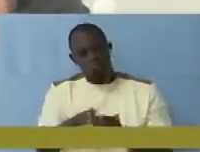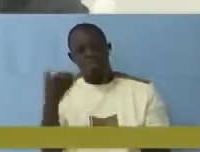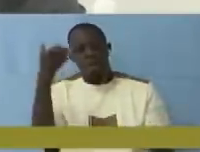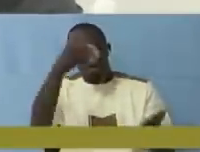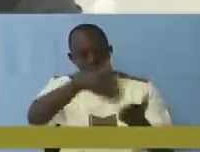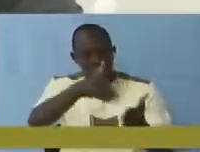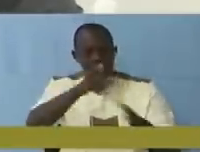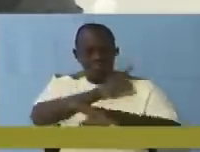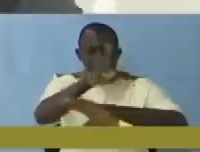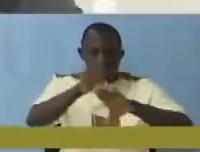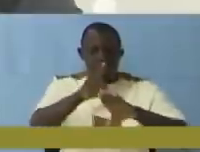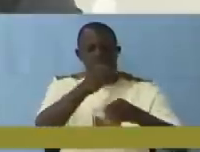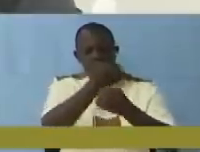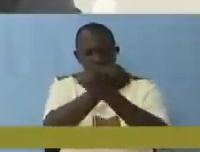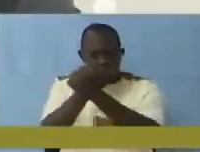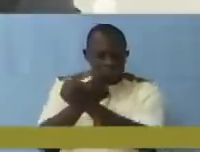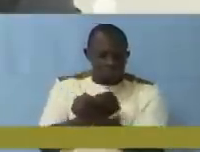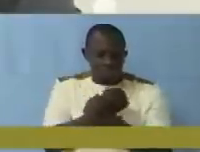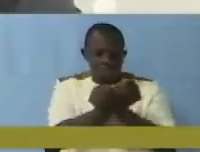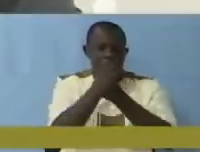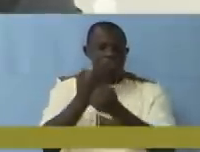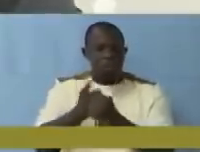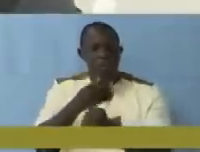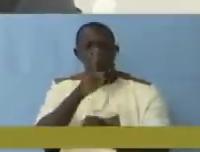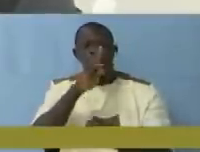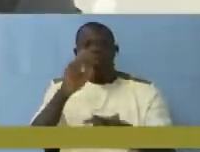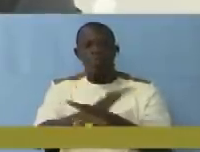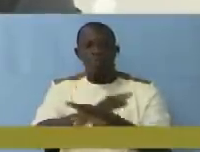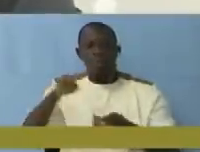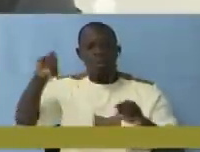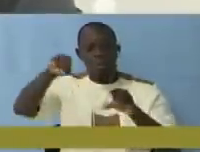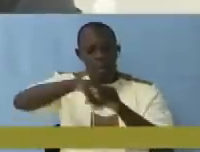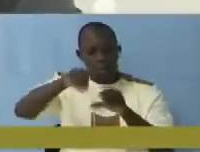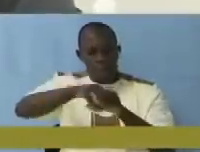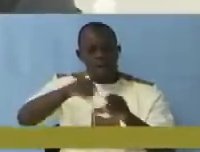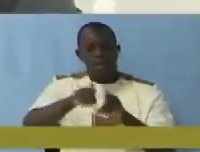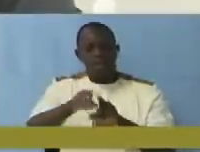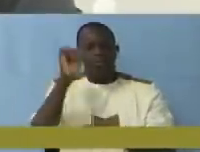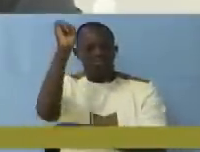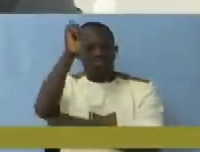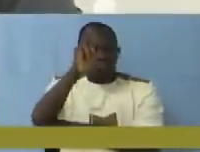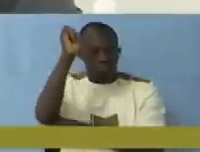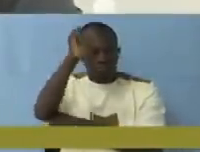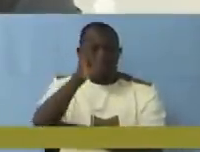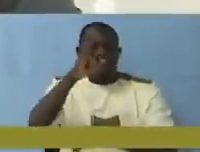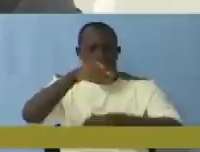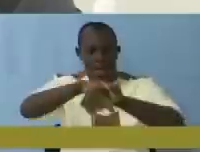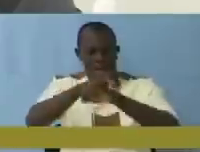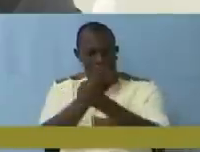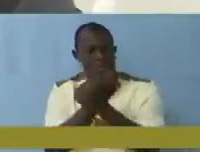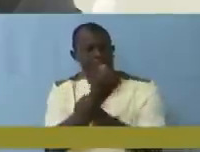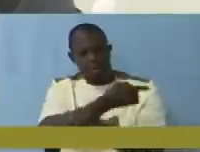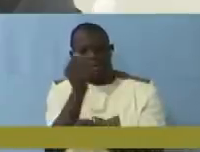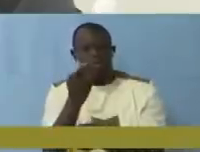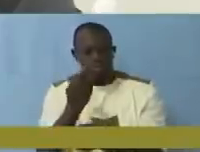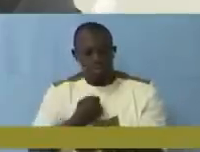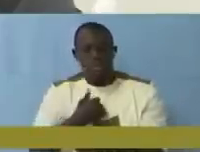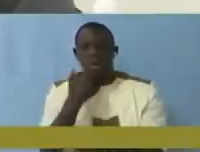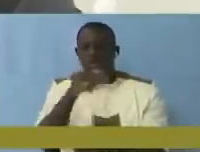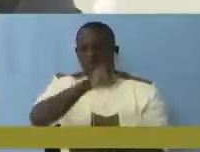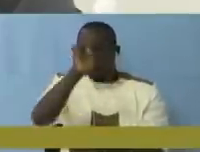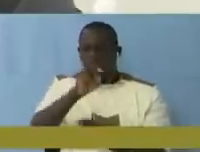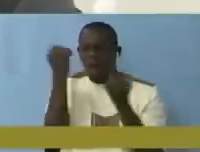who were part of this demonstration. Menu tata o dingira nyindo katanya mol murame alan ko balanandam. Did that happen? O kitala